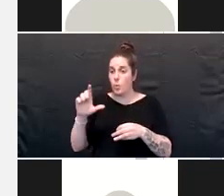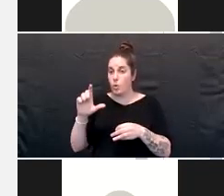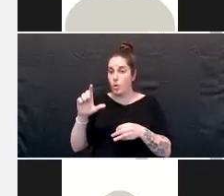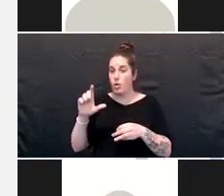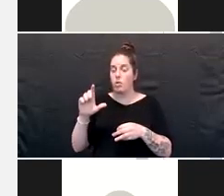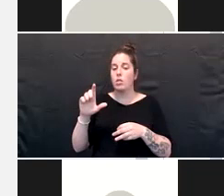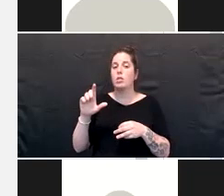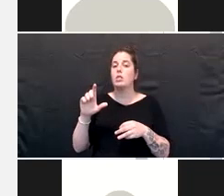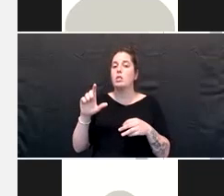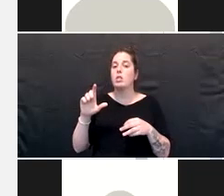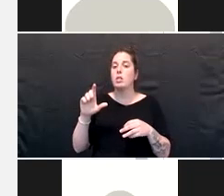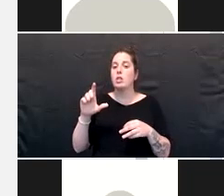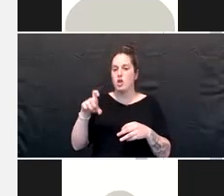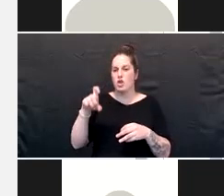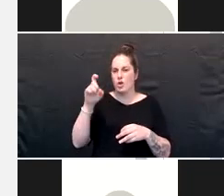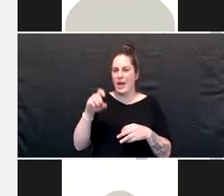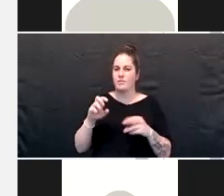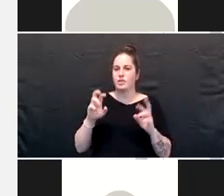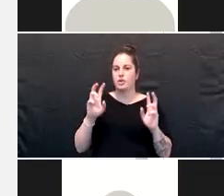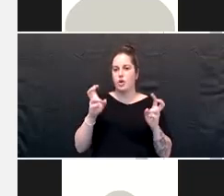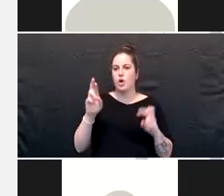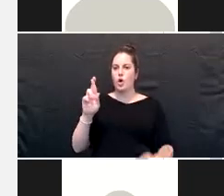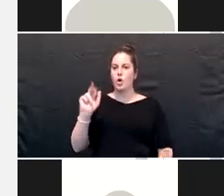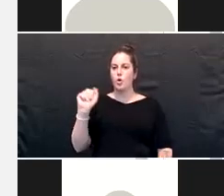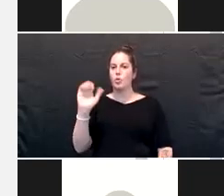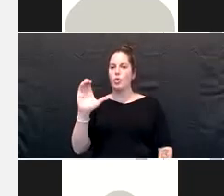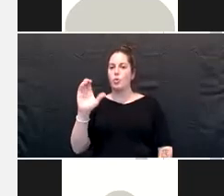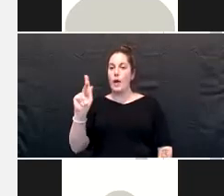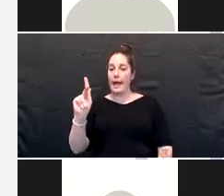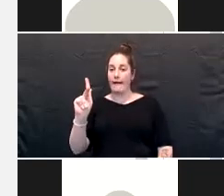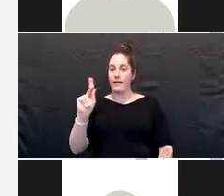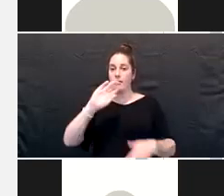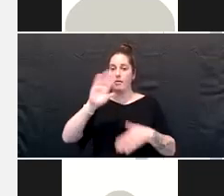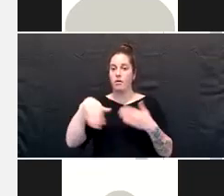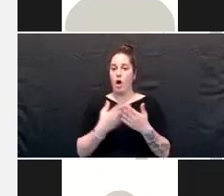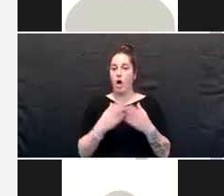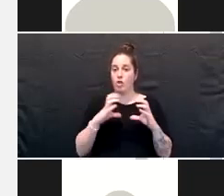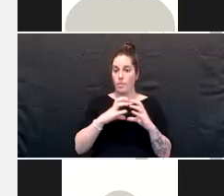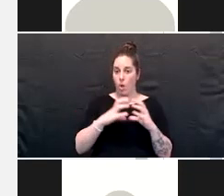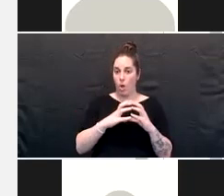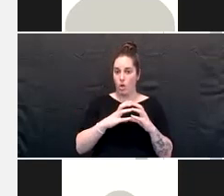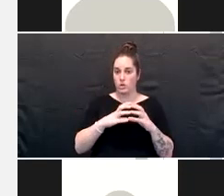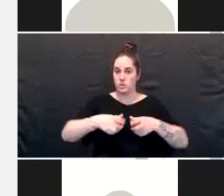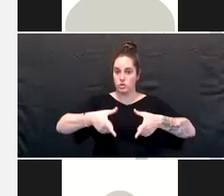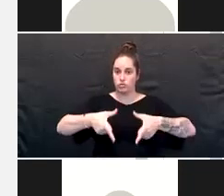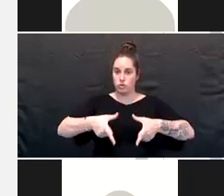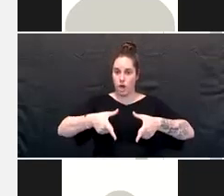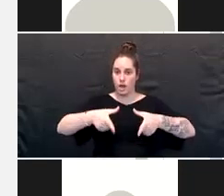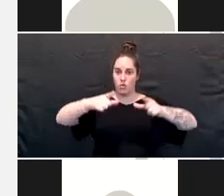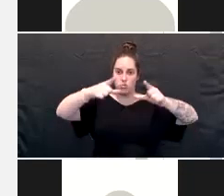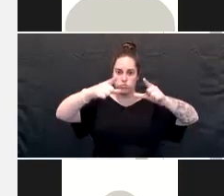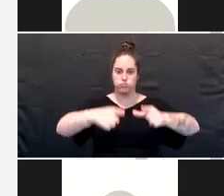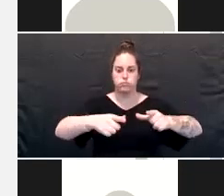have to rack all the colorful balls in this triangle. You rack them, you put it on the table,